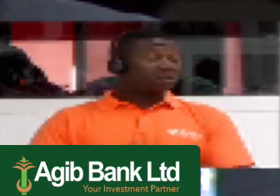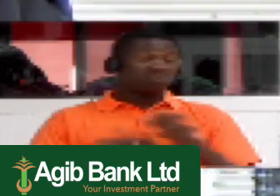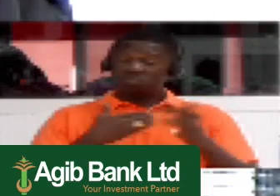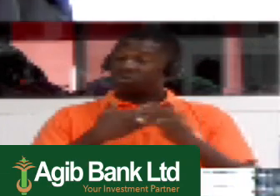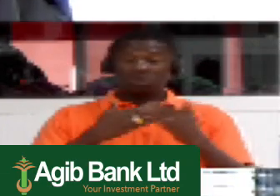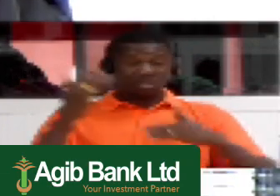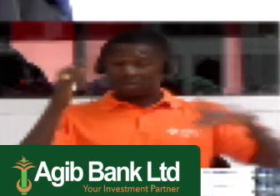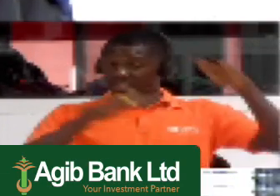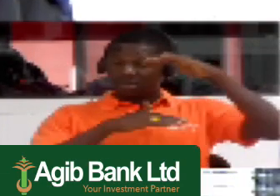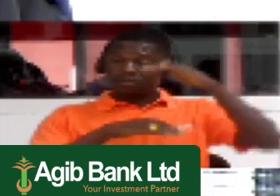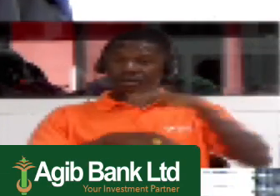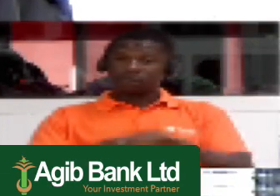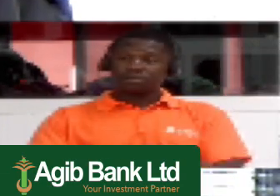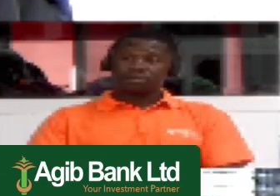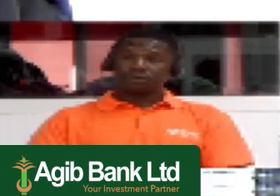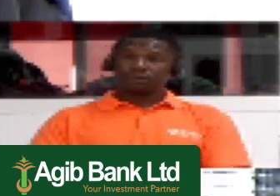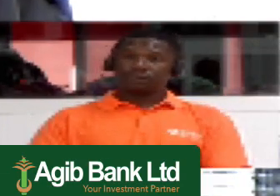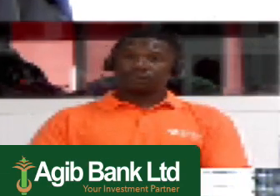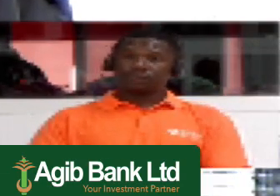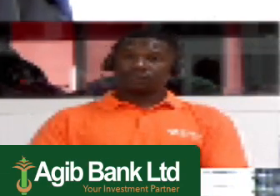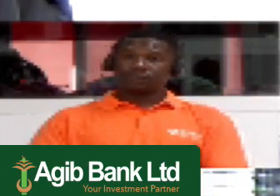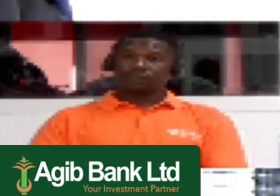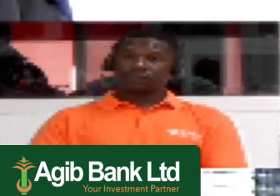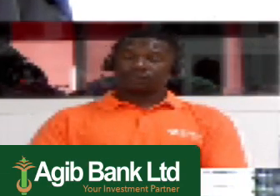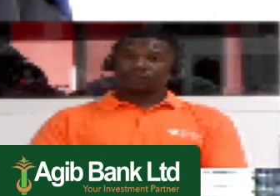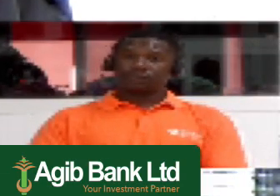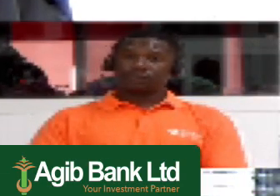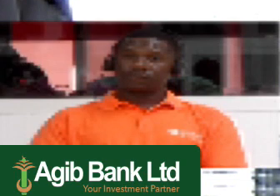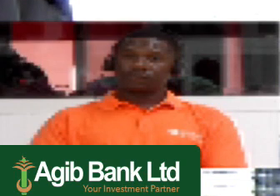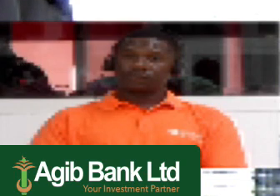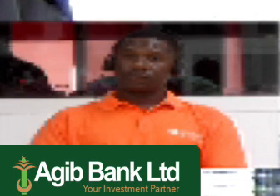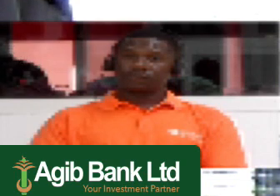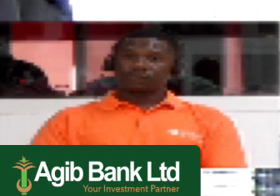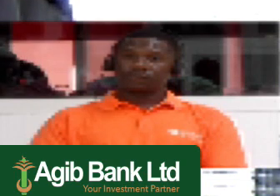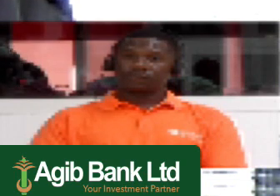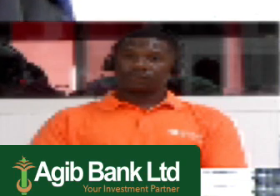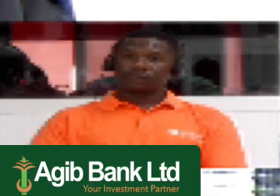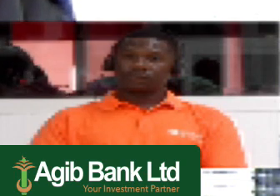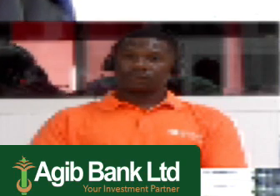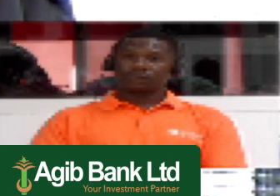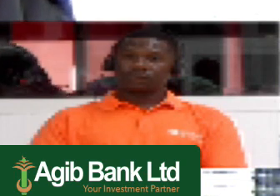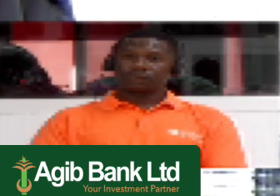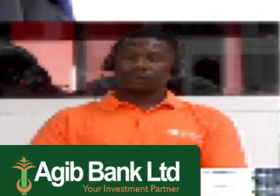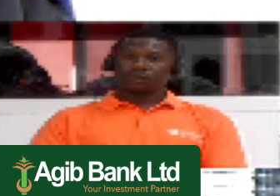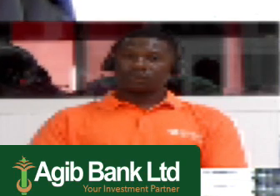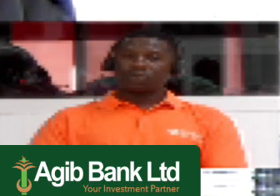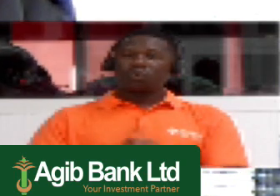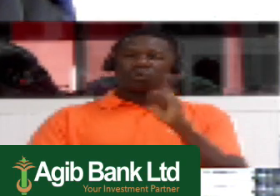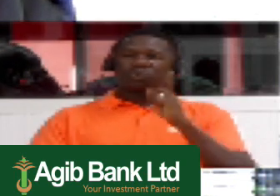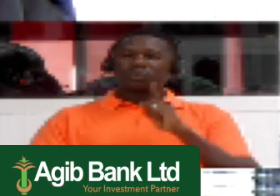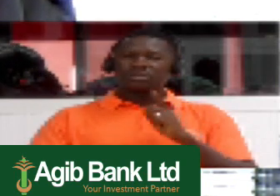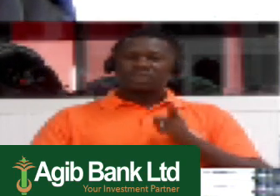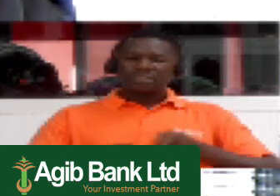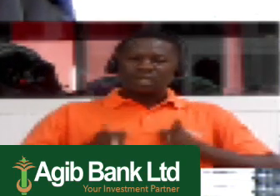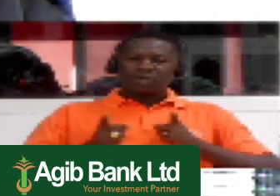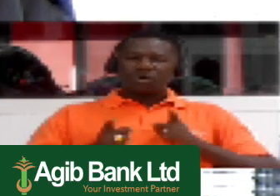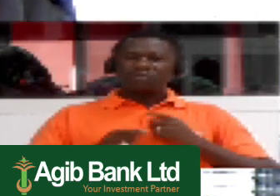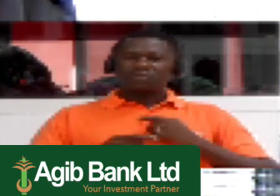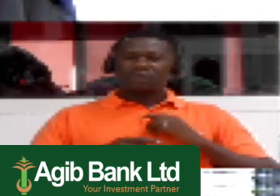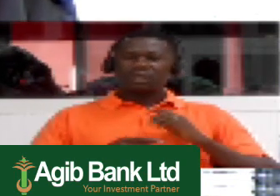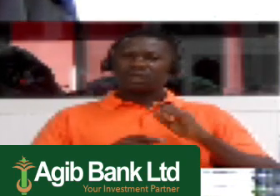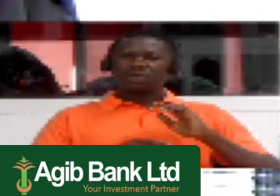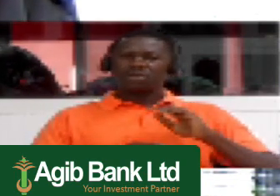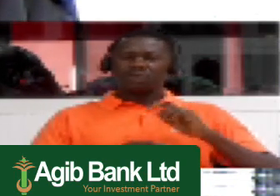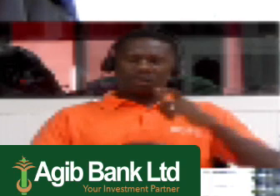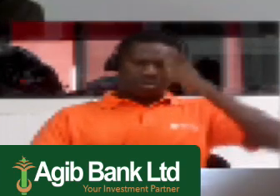It's even more than that. What was the gender of the police officer that he slapped? I police woman to low boom,